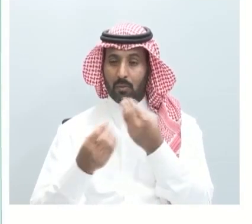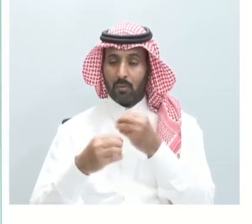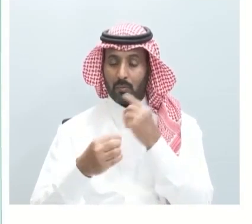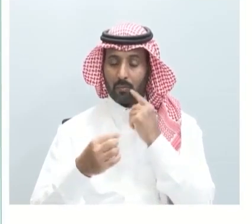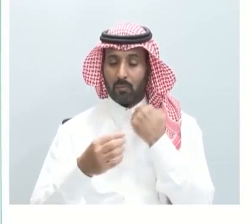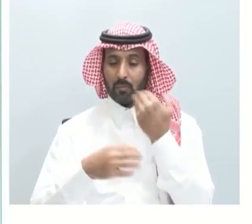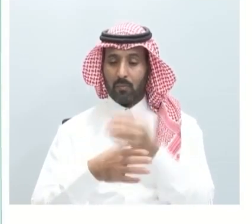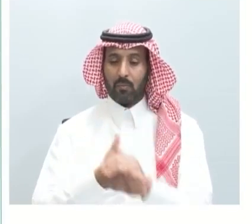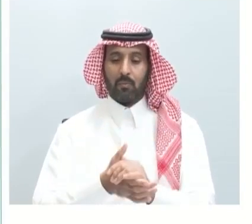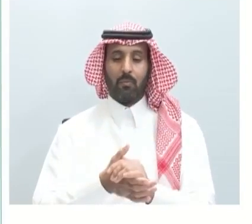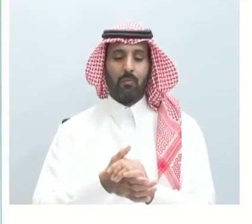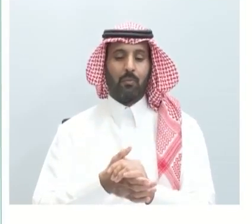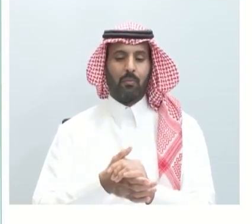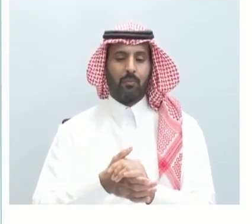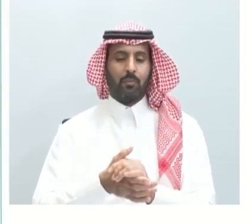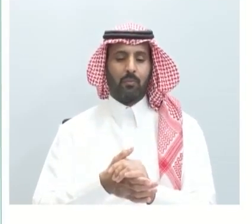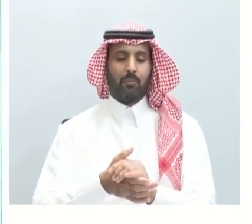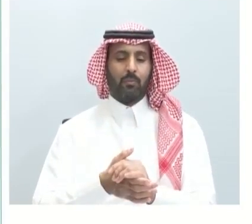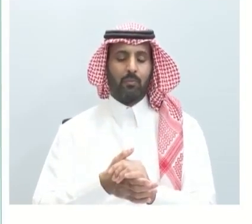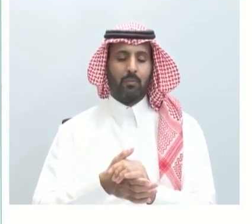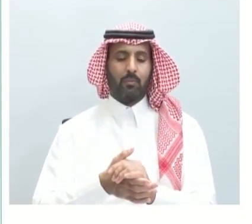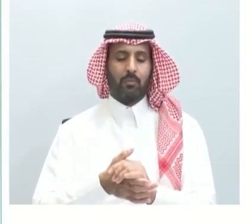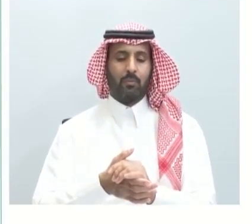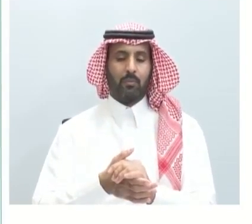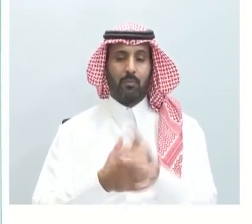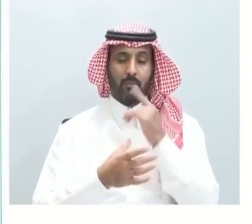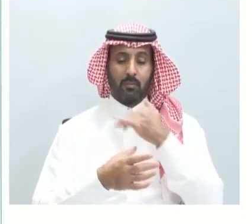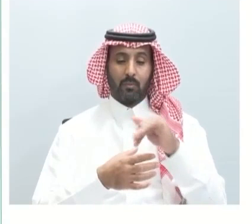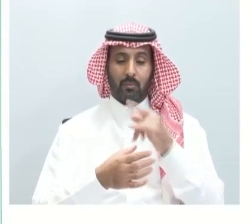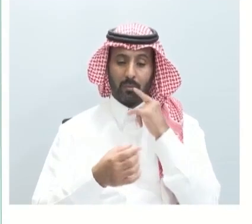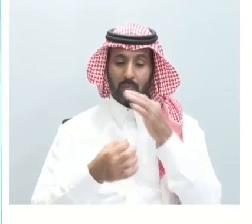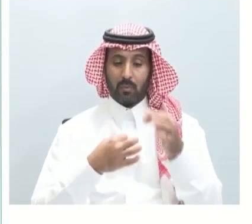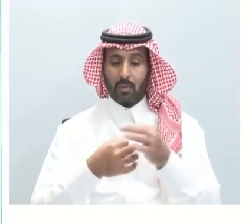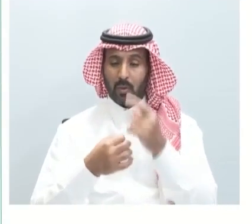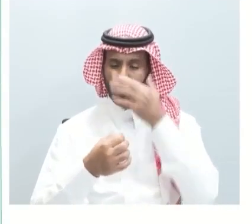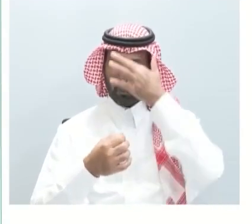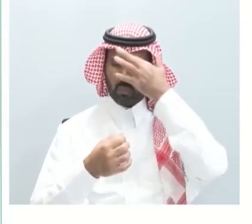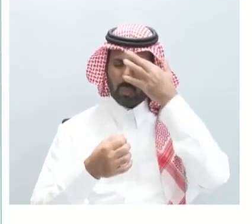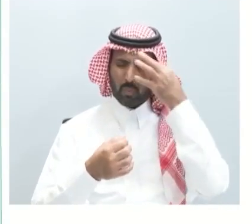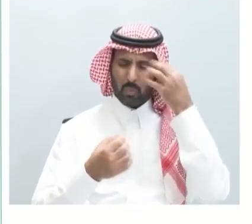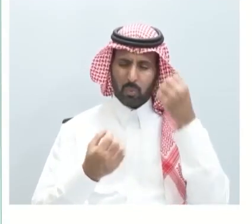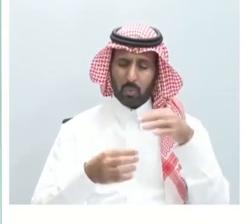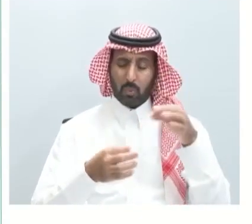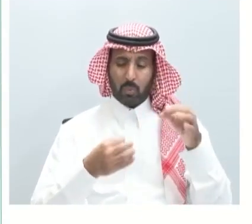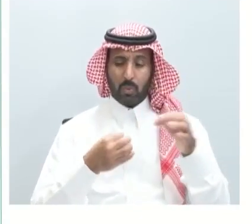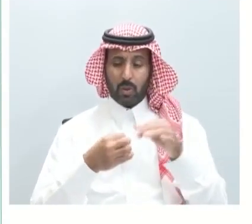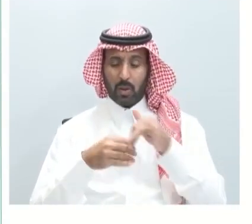the more fascinated she becomes with it. Excellent. Number two, we're getting closer to summer. I'm getting